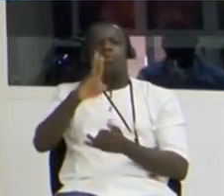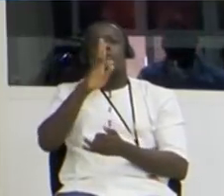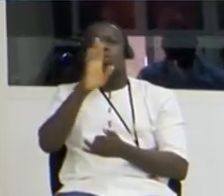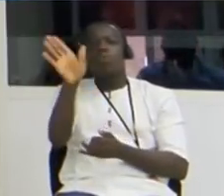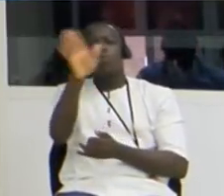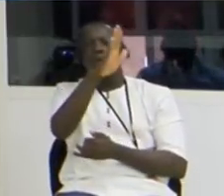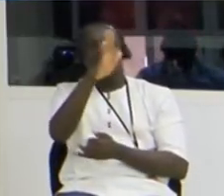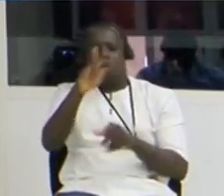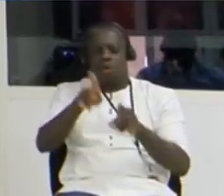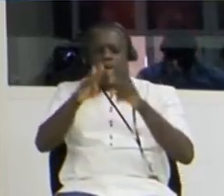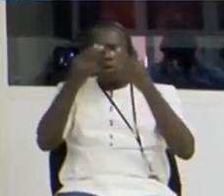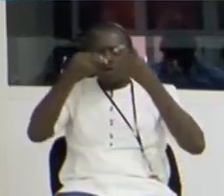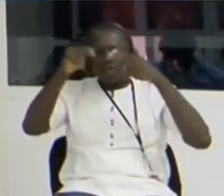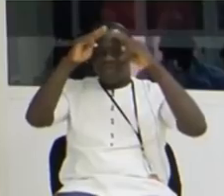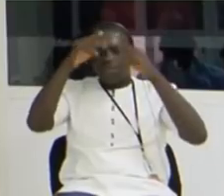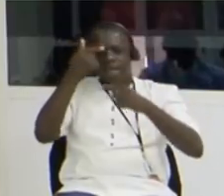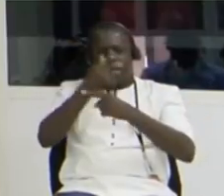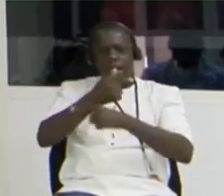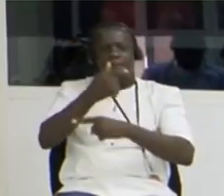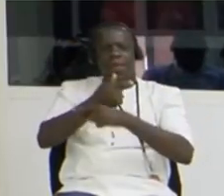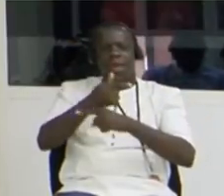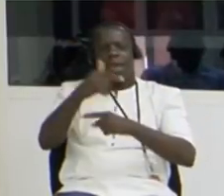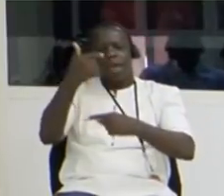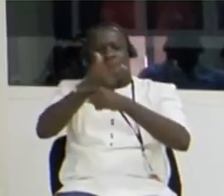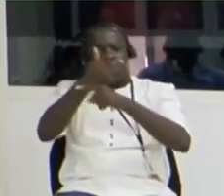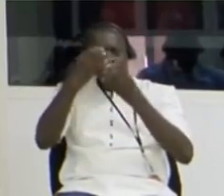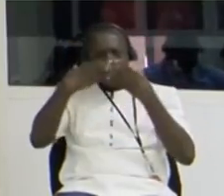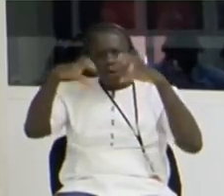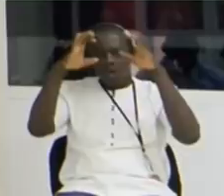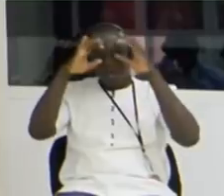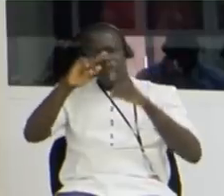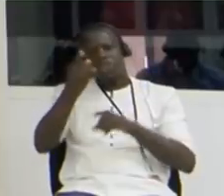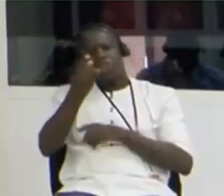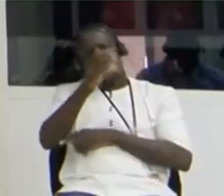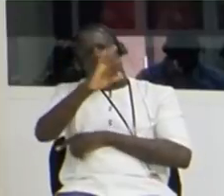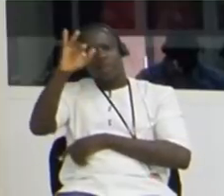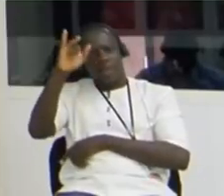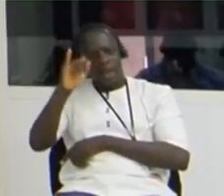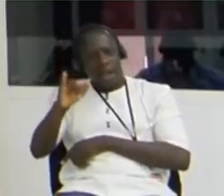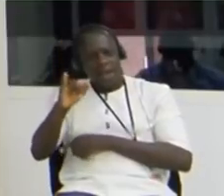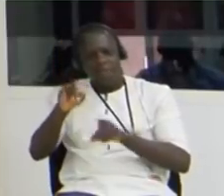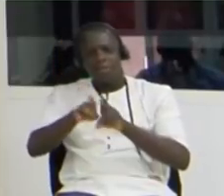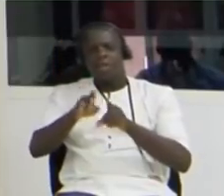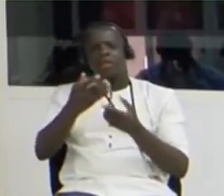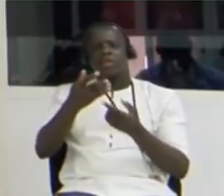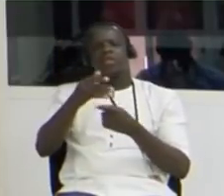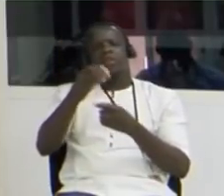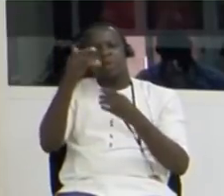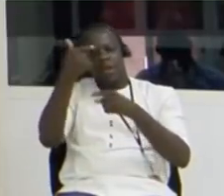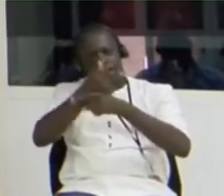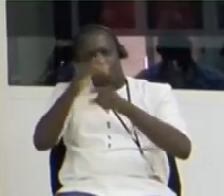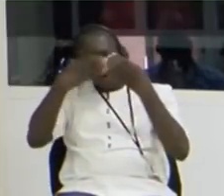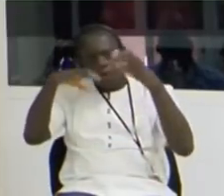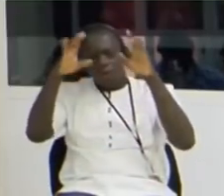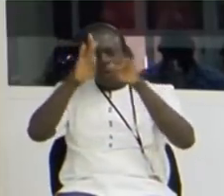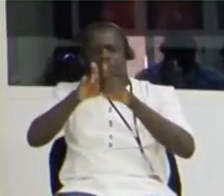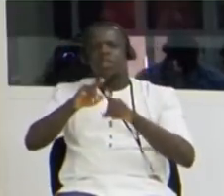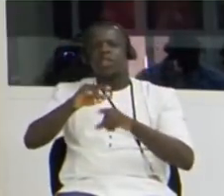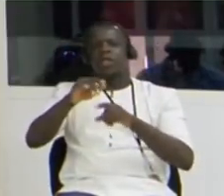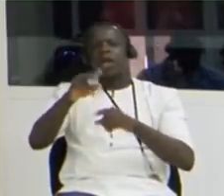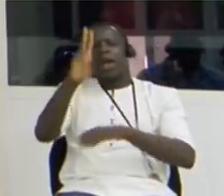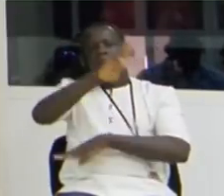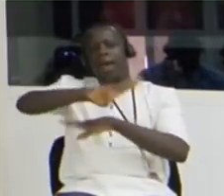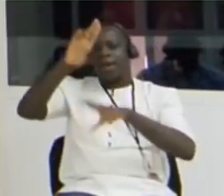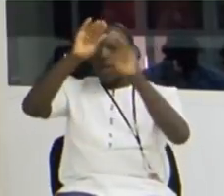or within the country, it was through the Ministry of Higher Education, Research, Science and Technology for tertiary. And for